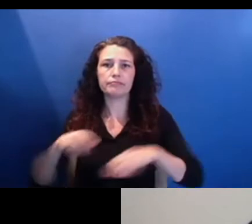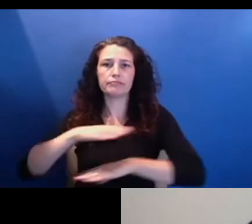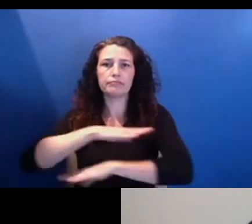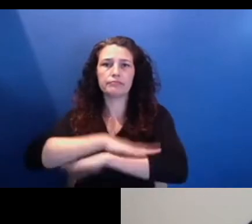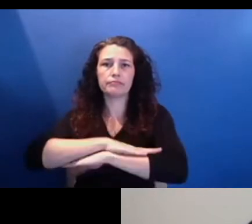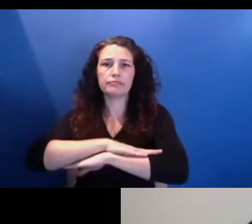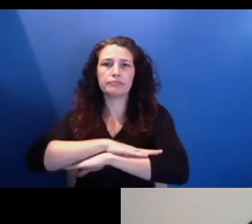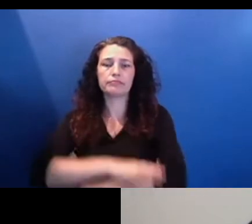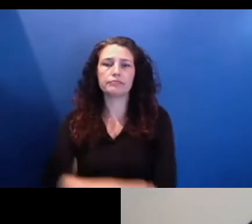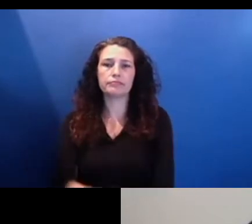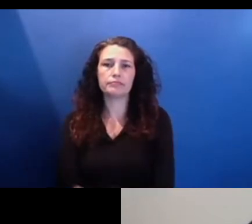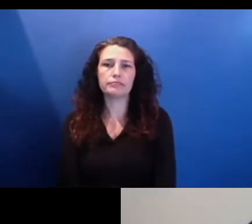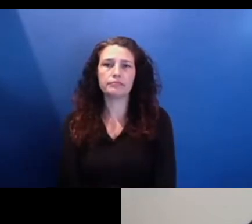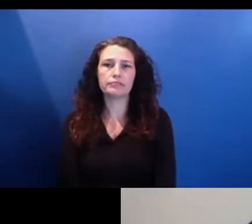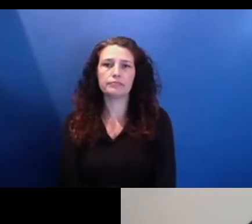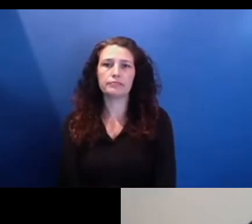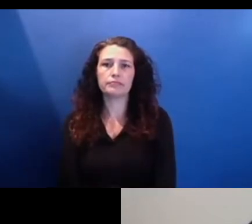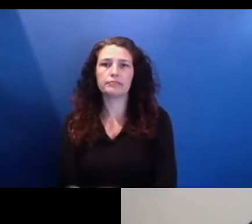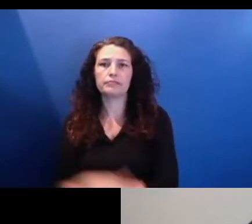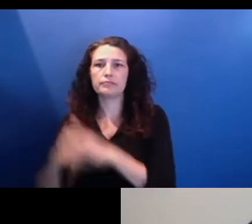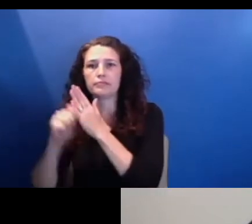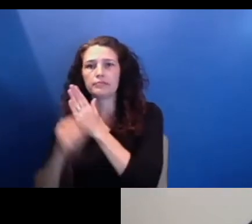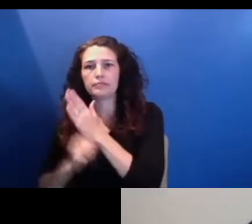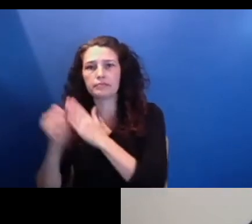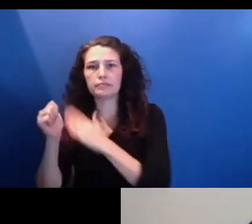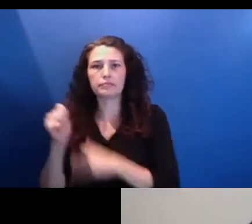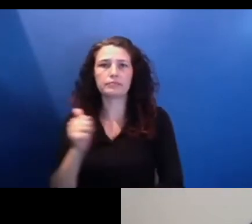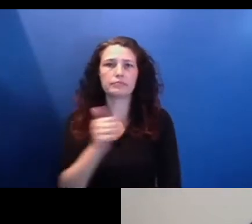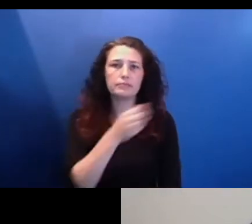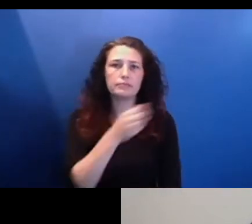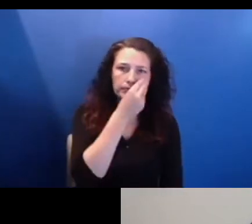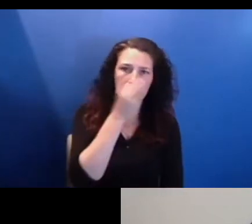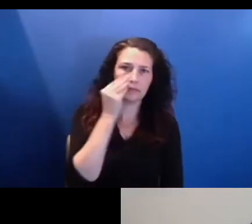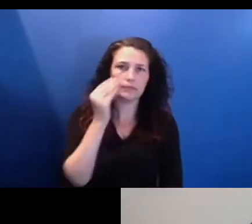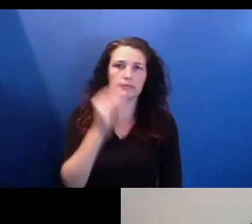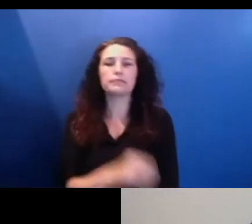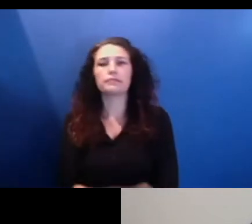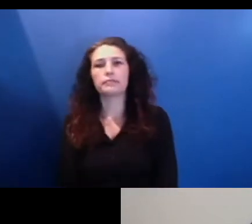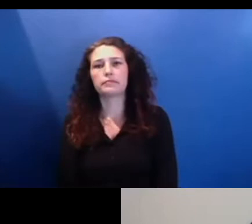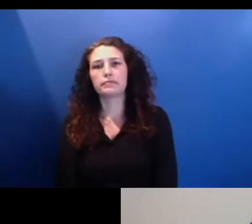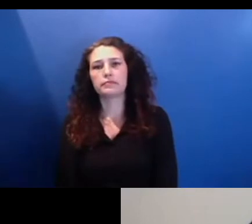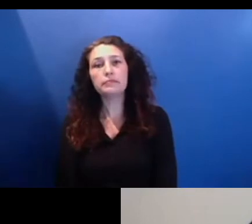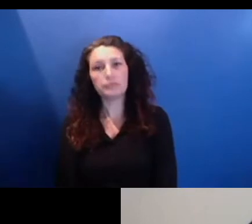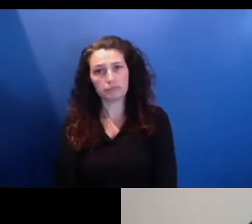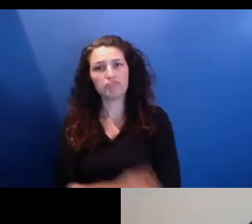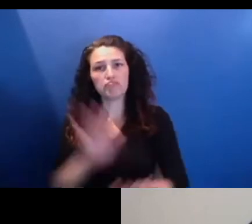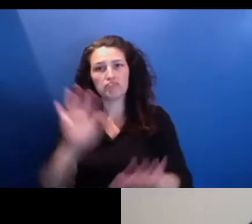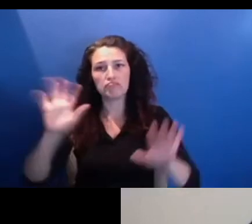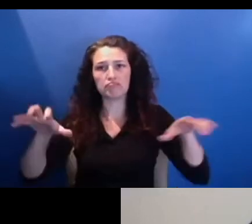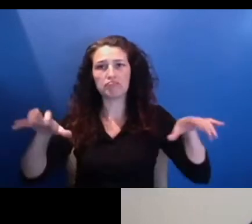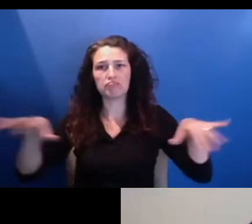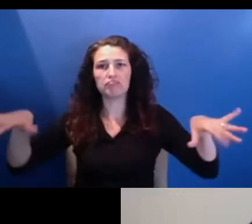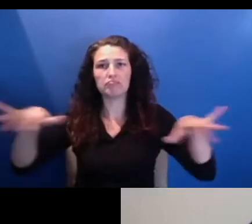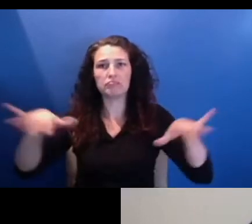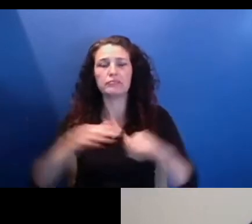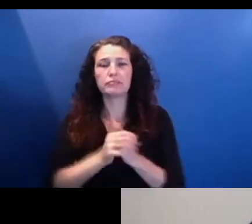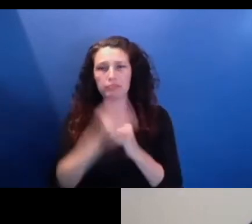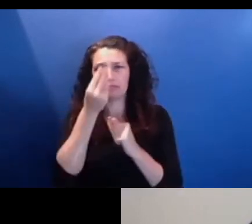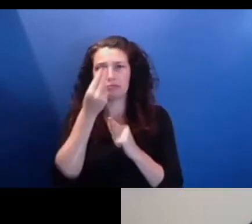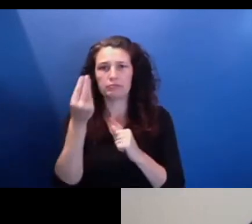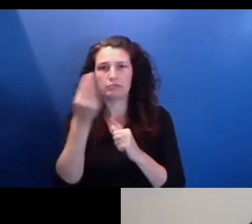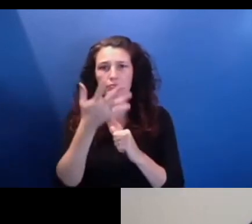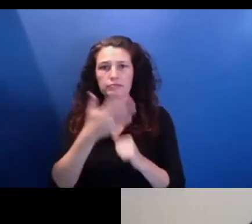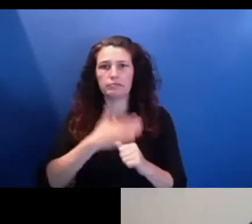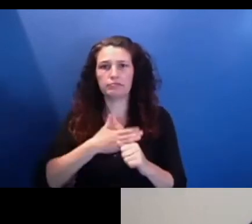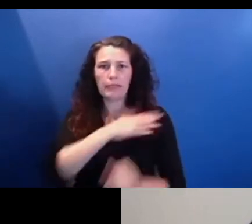some magazines and flowers on top of it. So to begin my